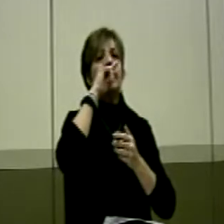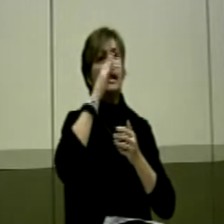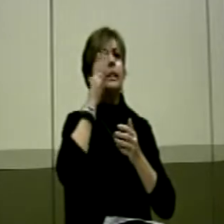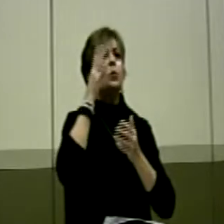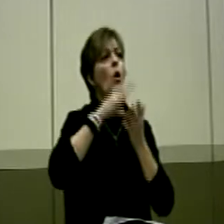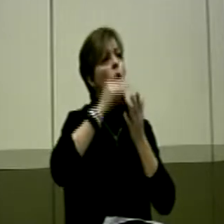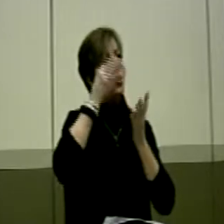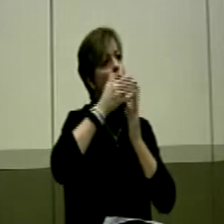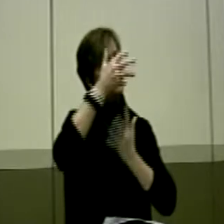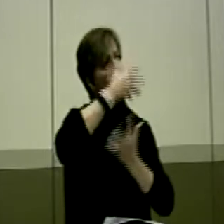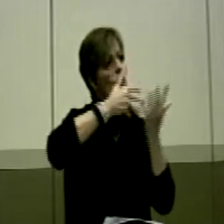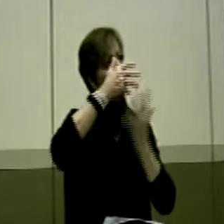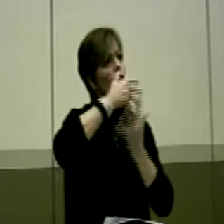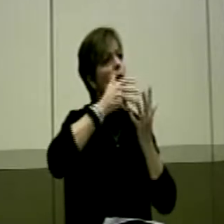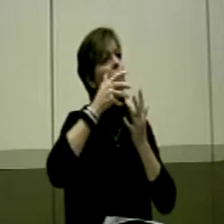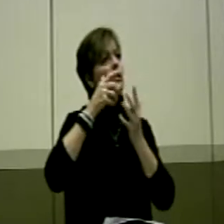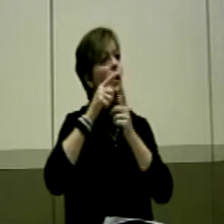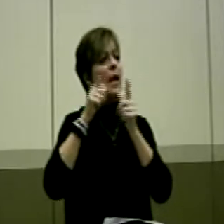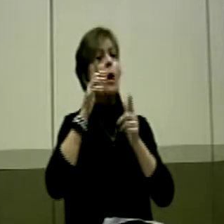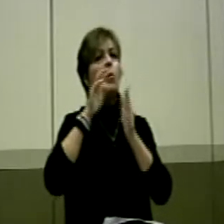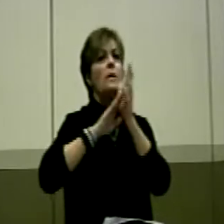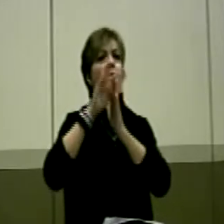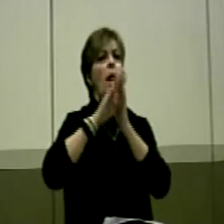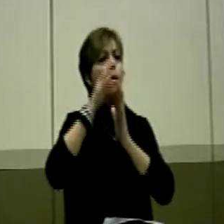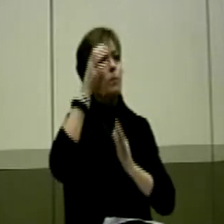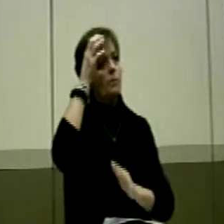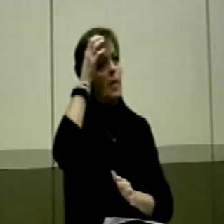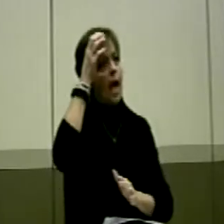develop cognition. It has a lot of value here.